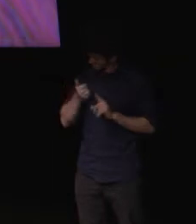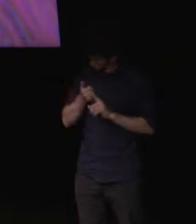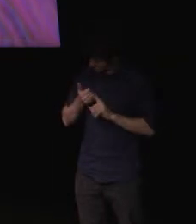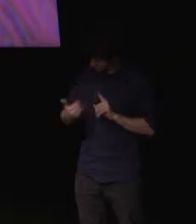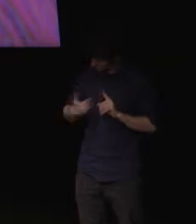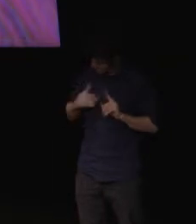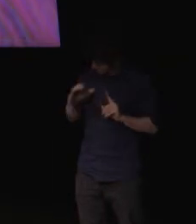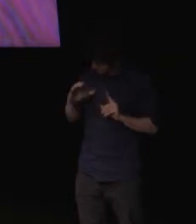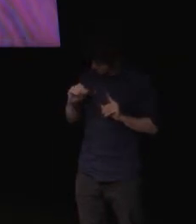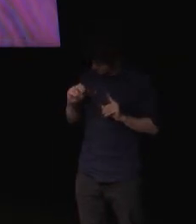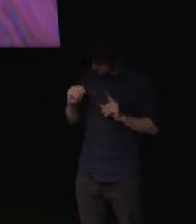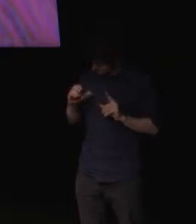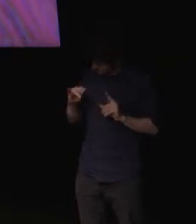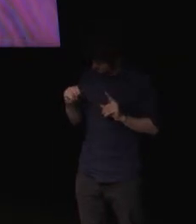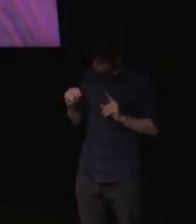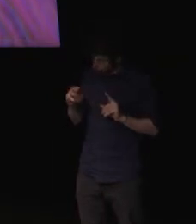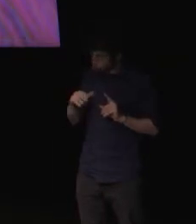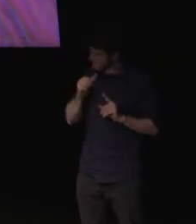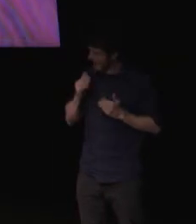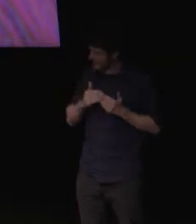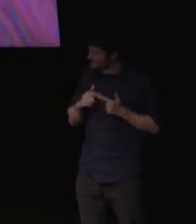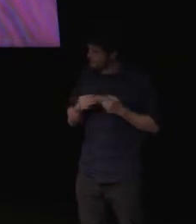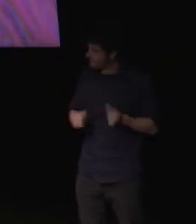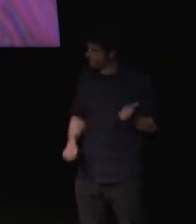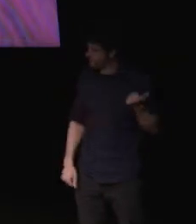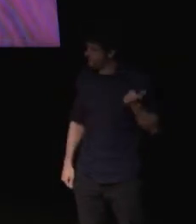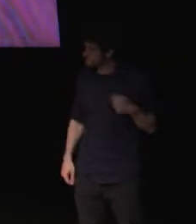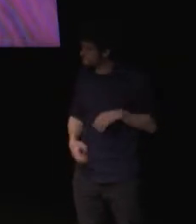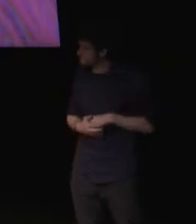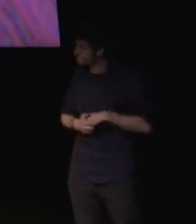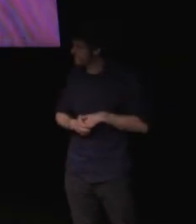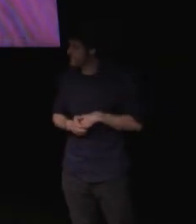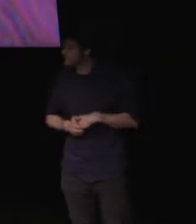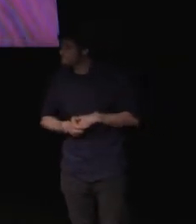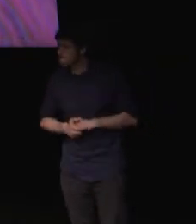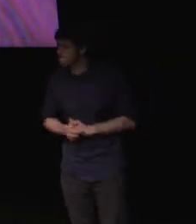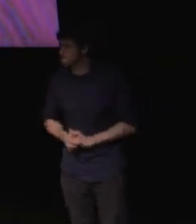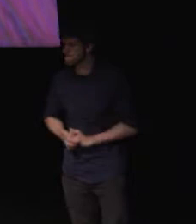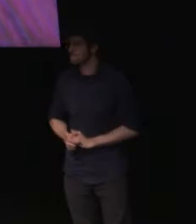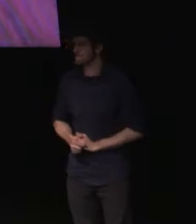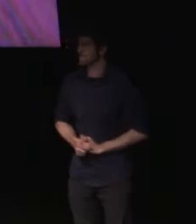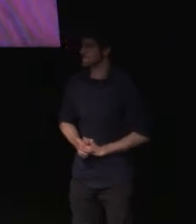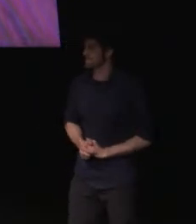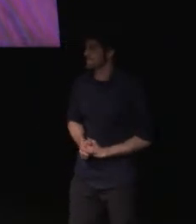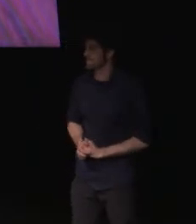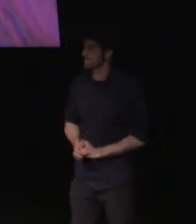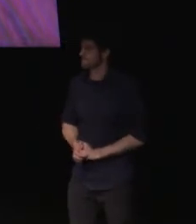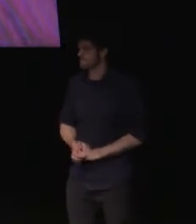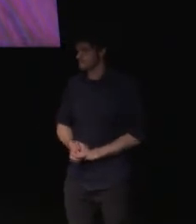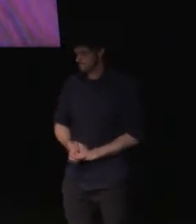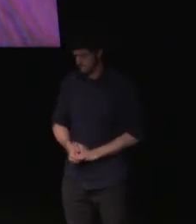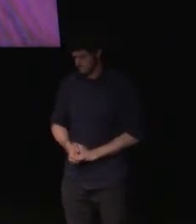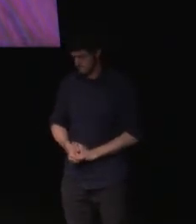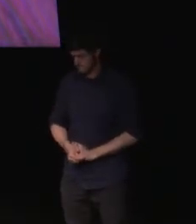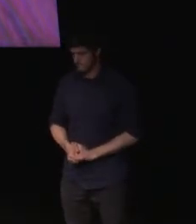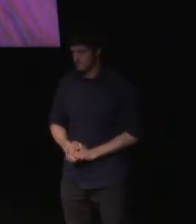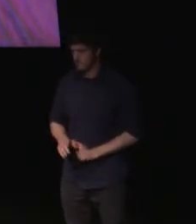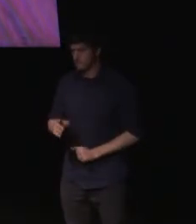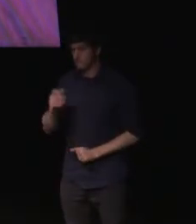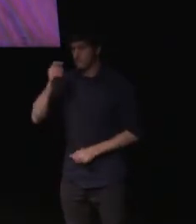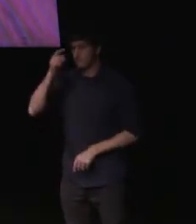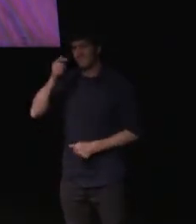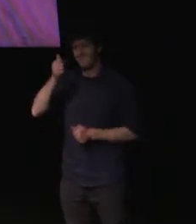it's not as easy as you would think. So moving on, so it's interesting because every treatment clinic across